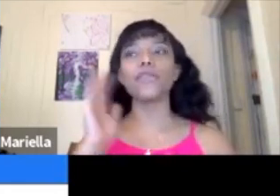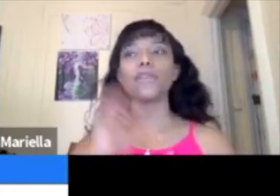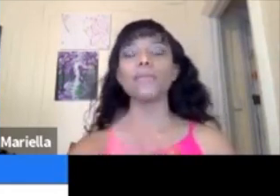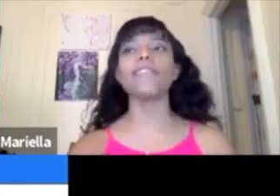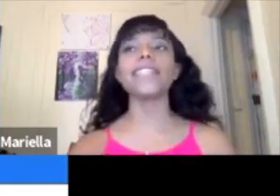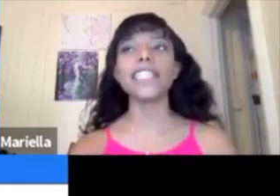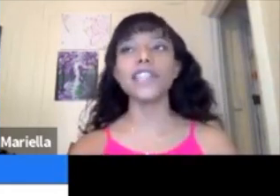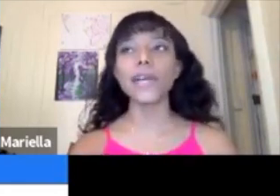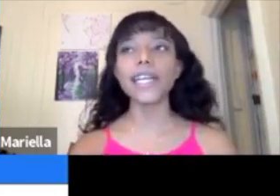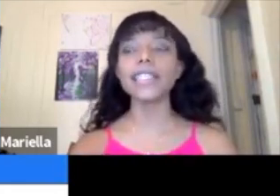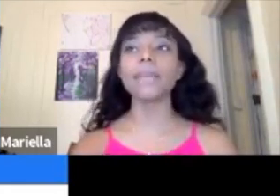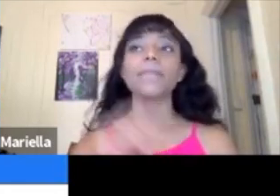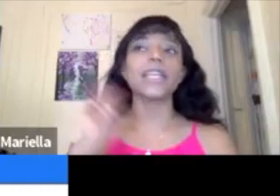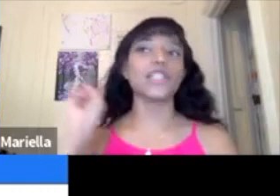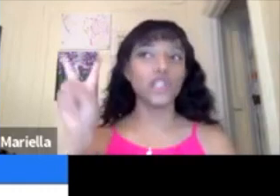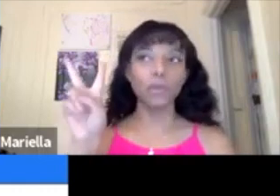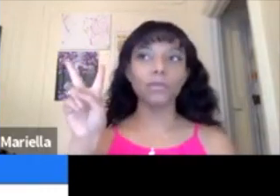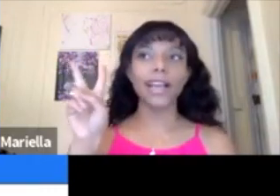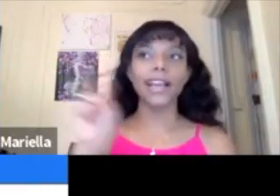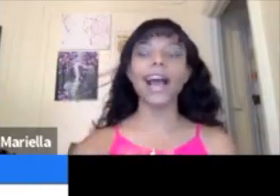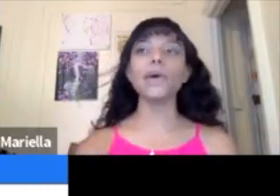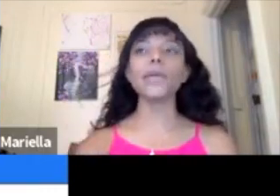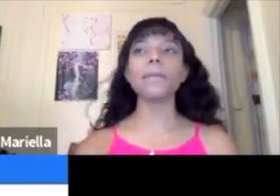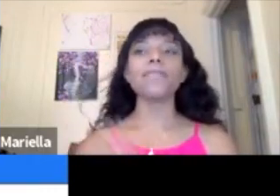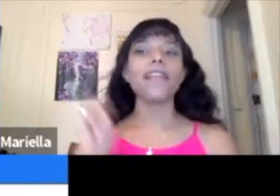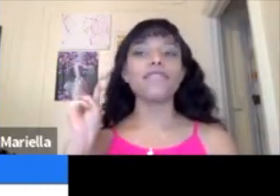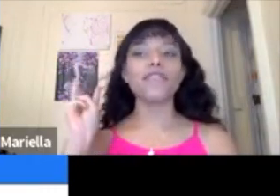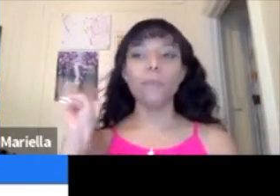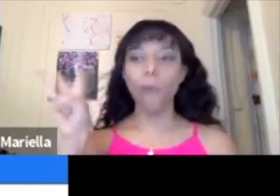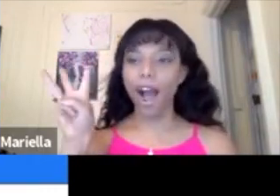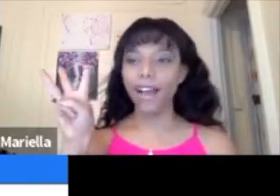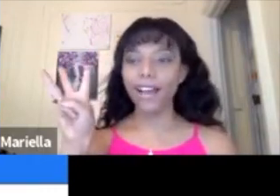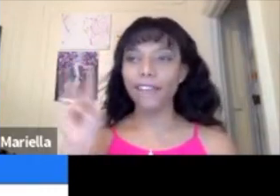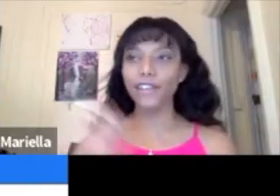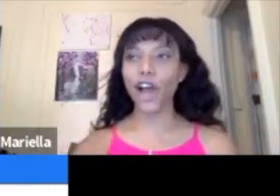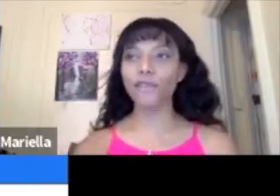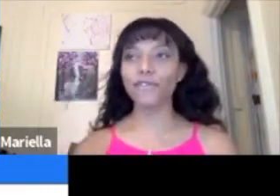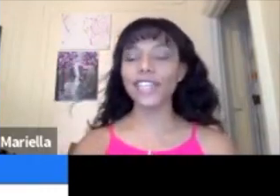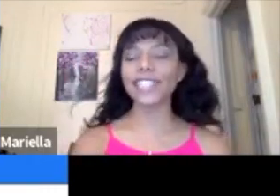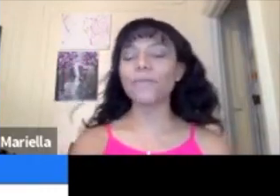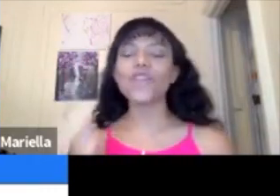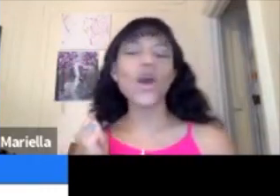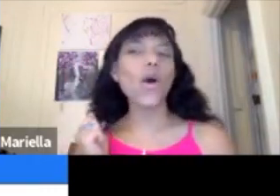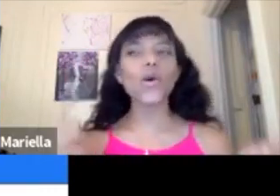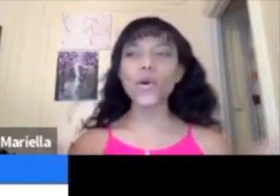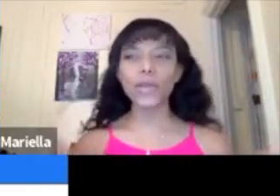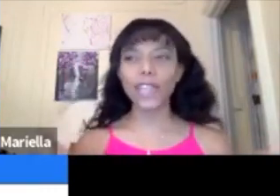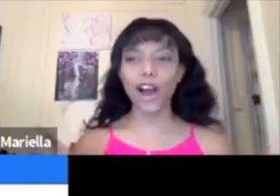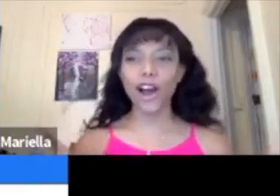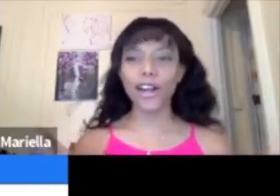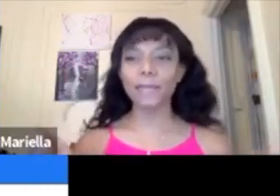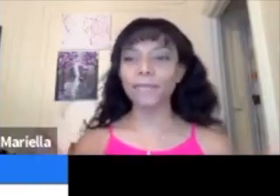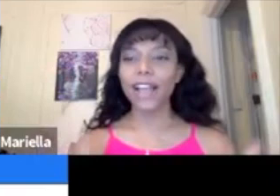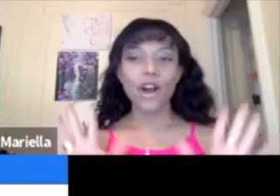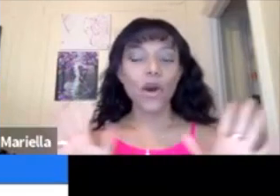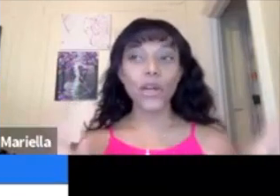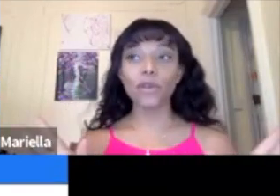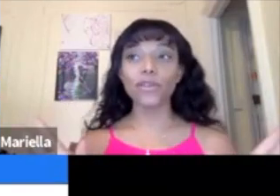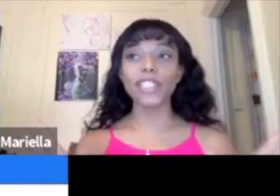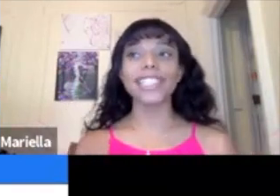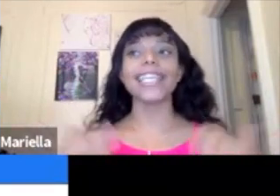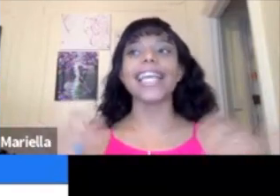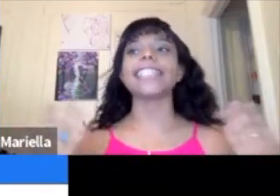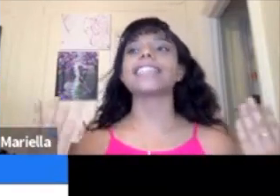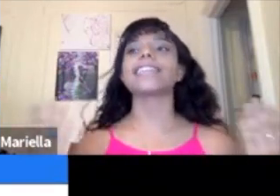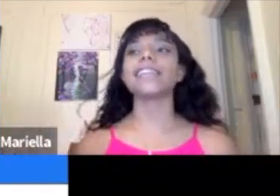going over the privacy notice, Zoom layout, the why of the conference, who we are, going